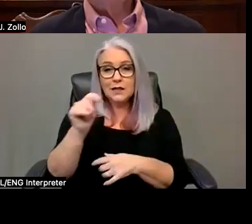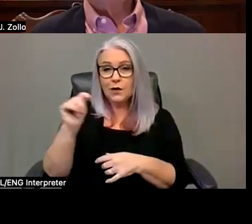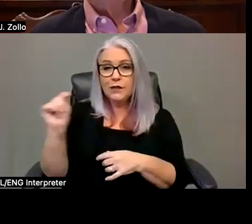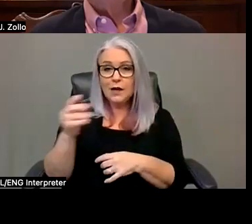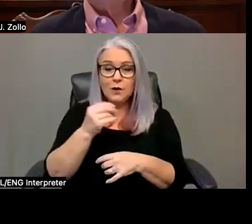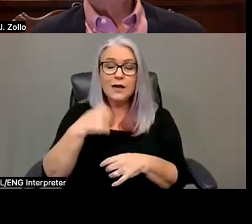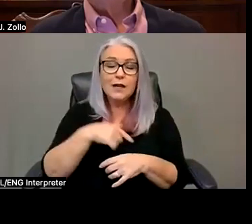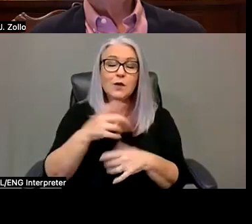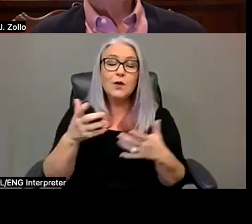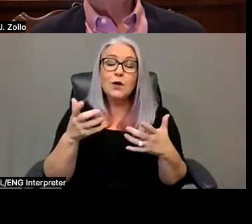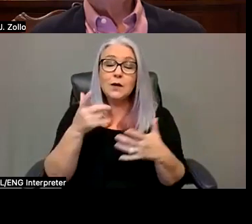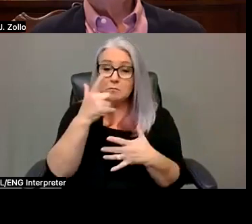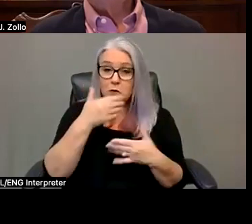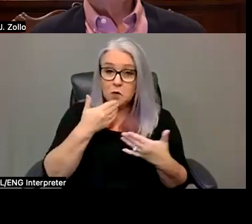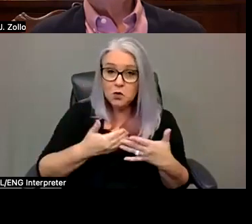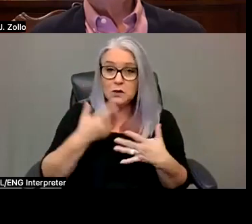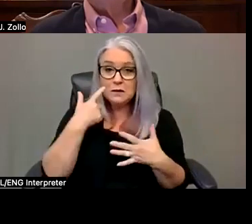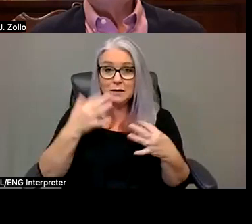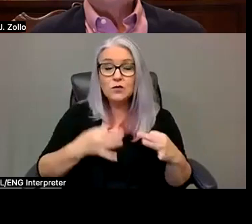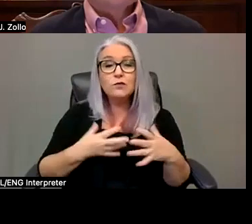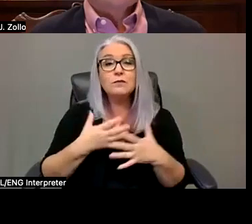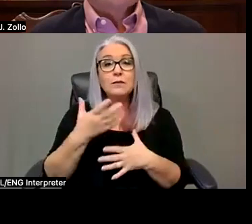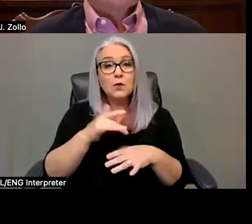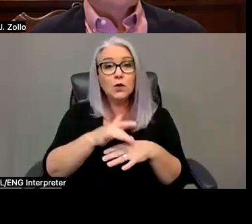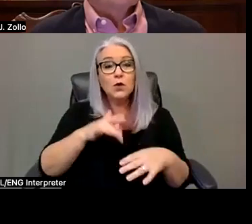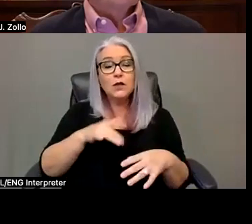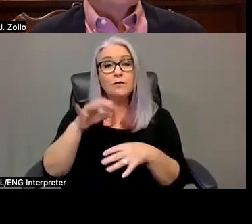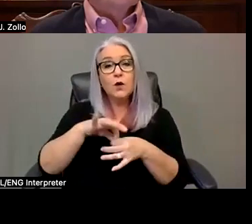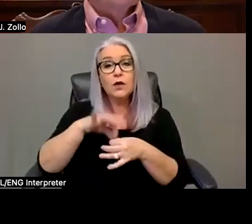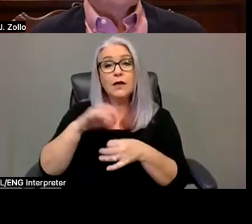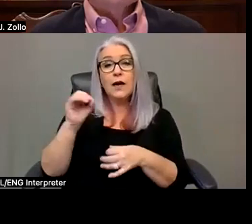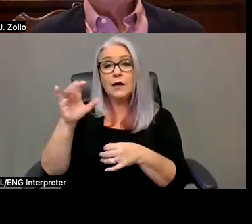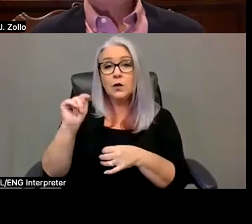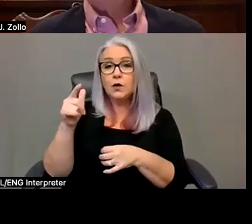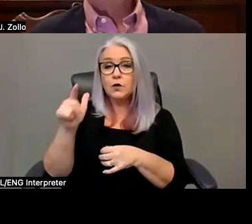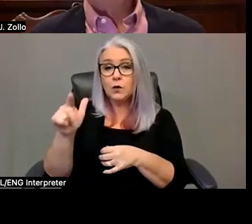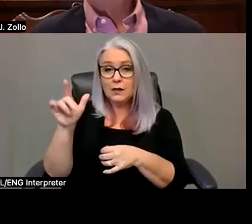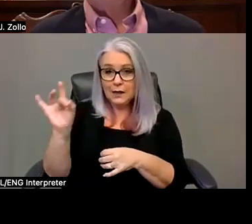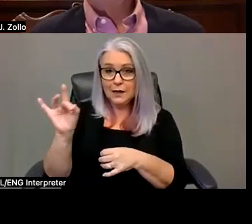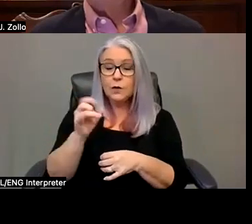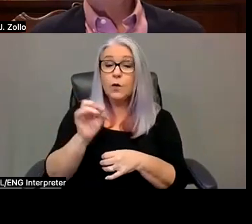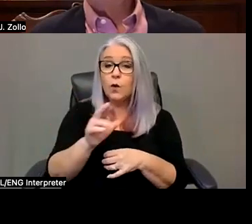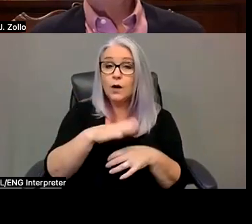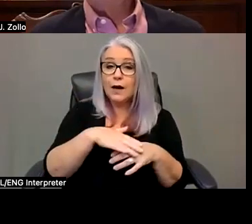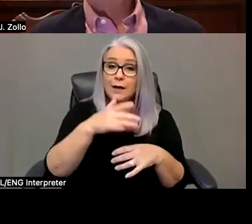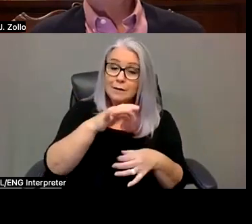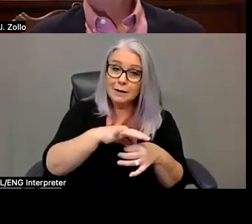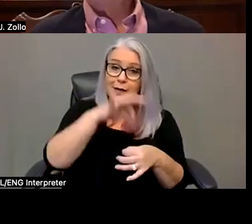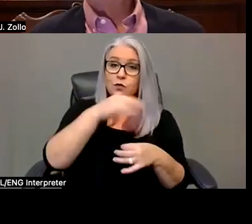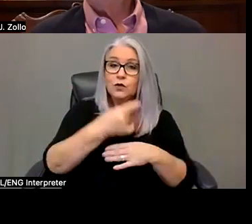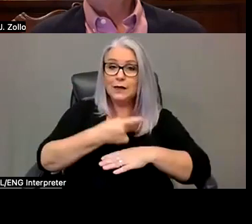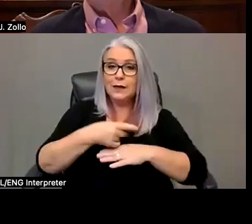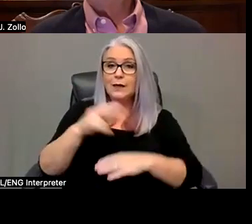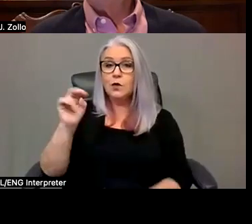informed decision when you vote, either in early voting, which begins October 28th, or on Election Day, November